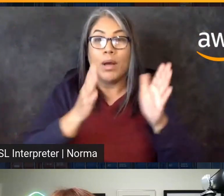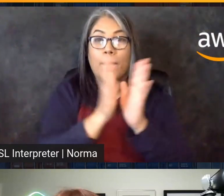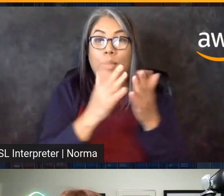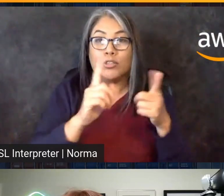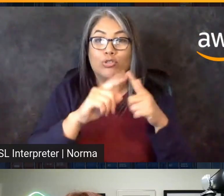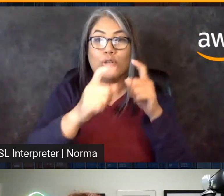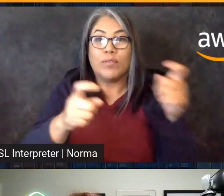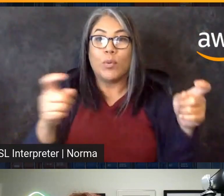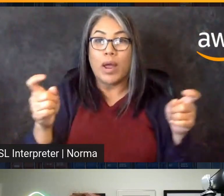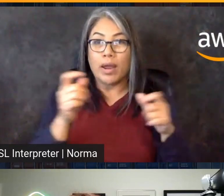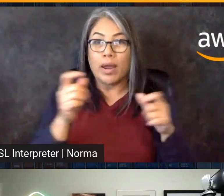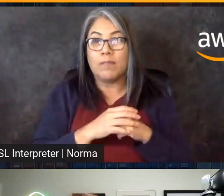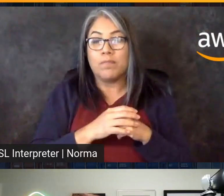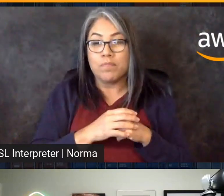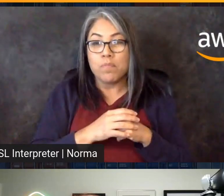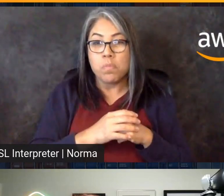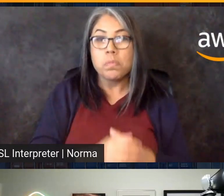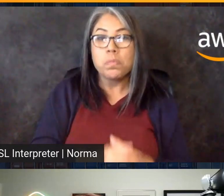away.